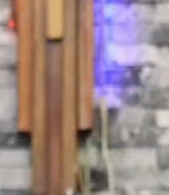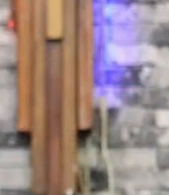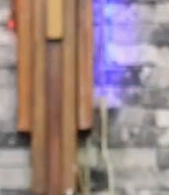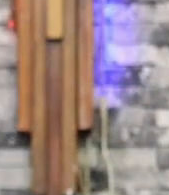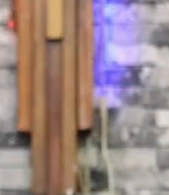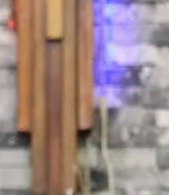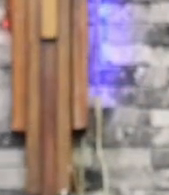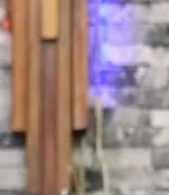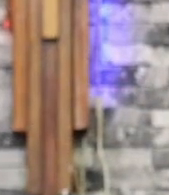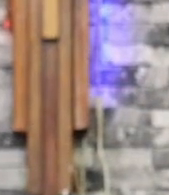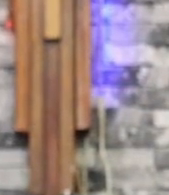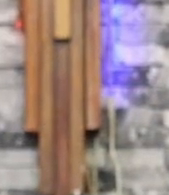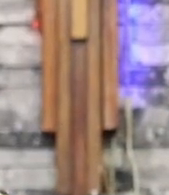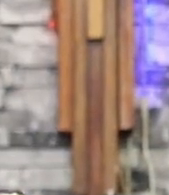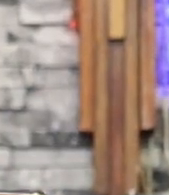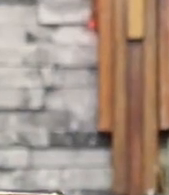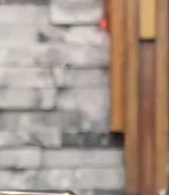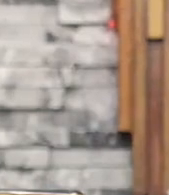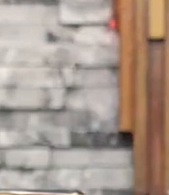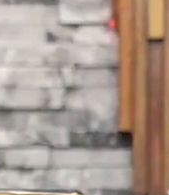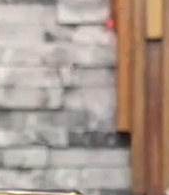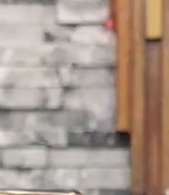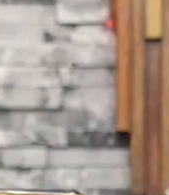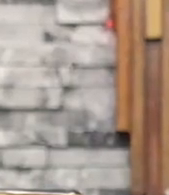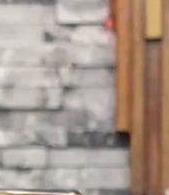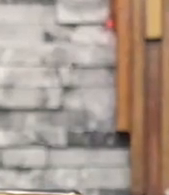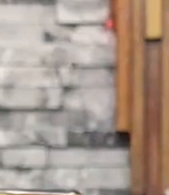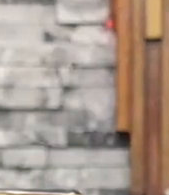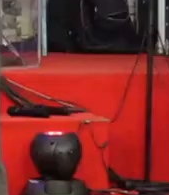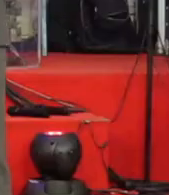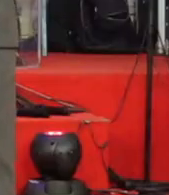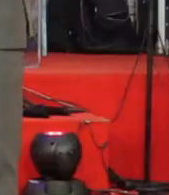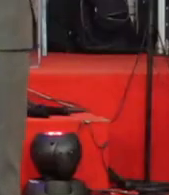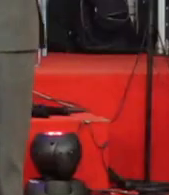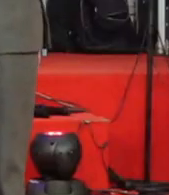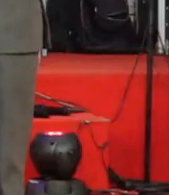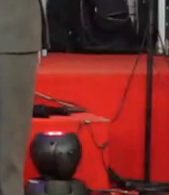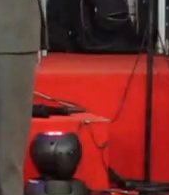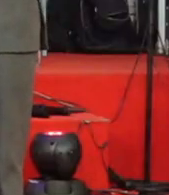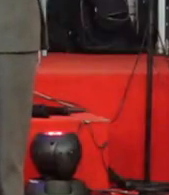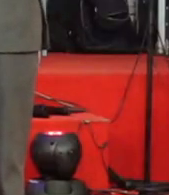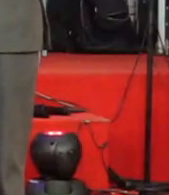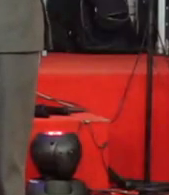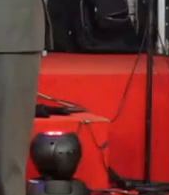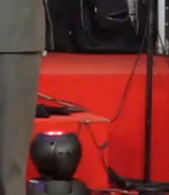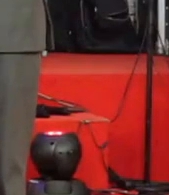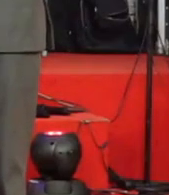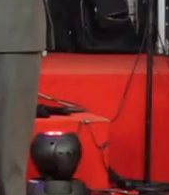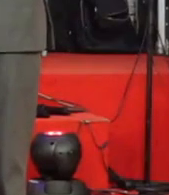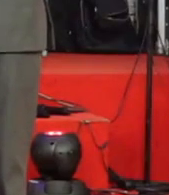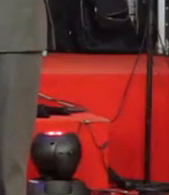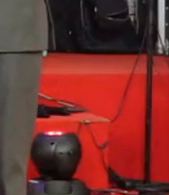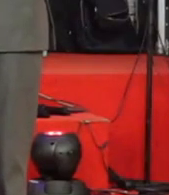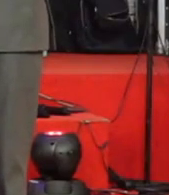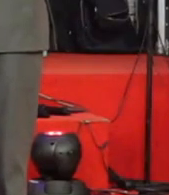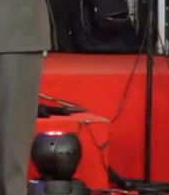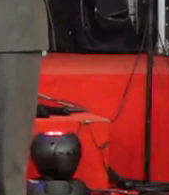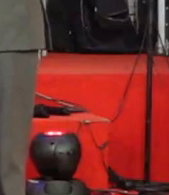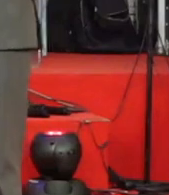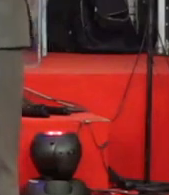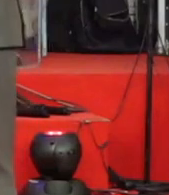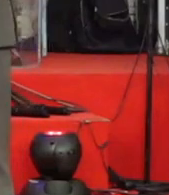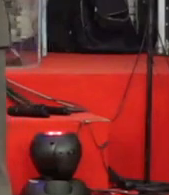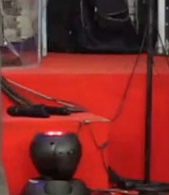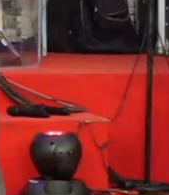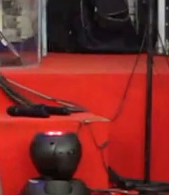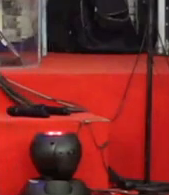And we mentioned diagnosis and prognosis earlier. Na tukaongelea wewe utafiti mwanzo. Actually, as I read the Bible, Biblia, as